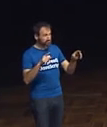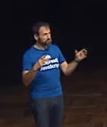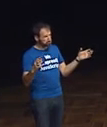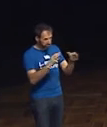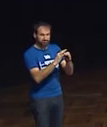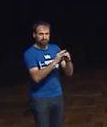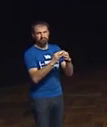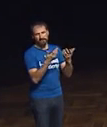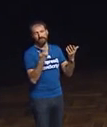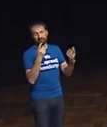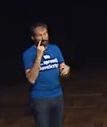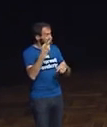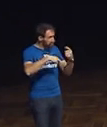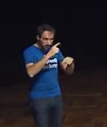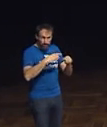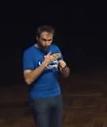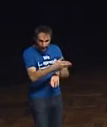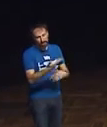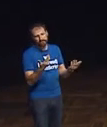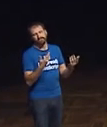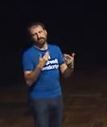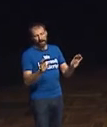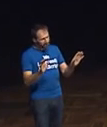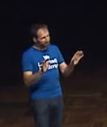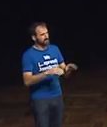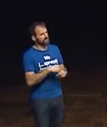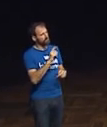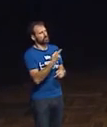true, we're done. Otherwise, you can log out the value.